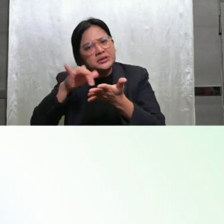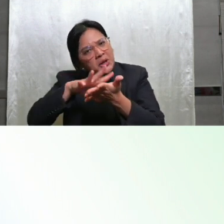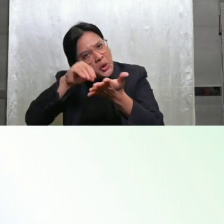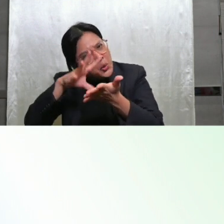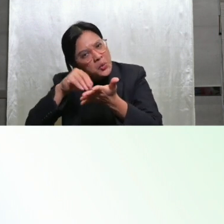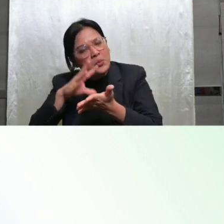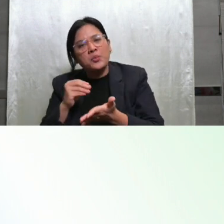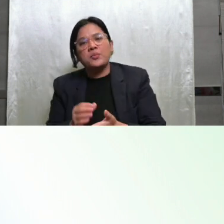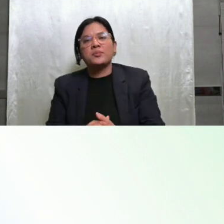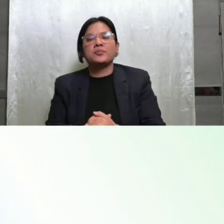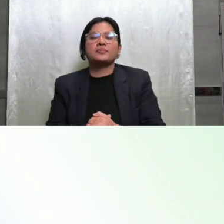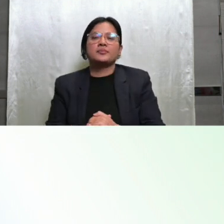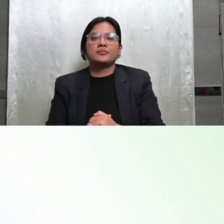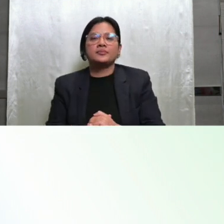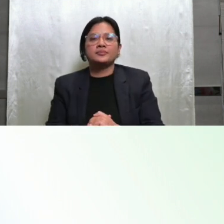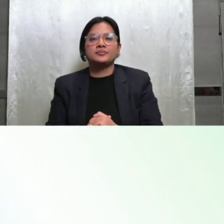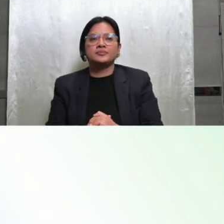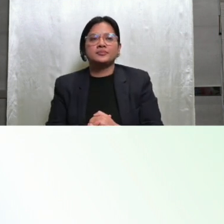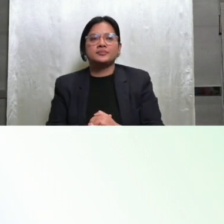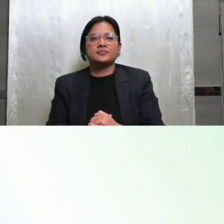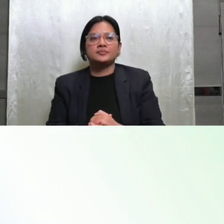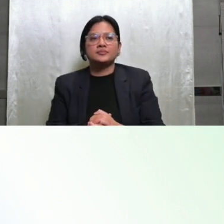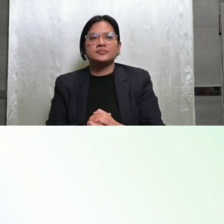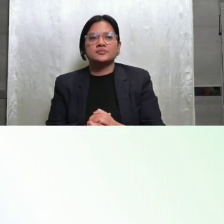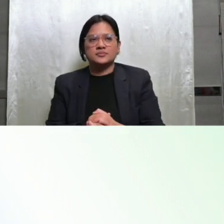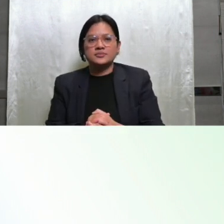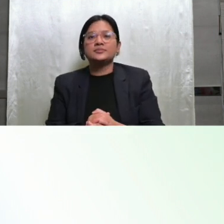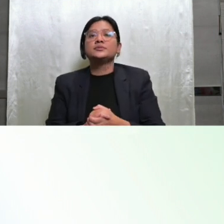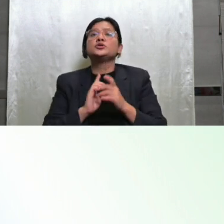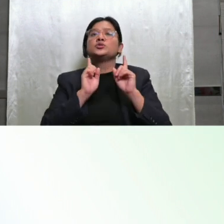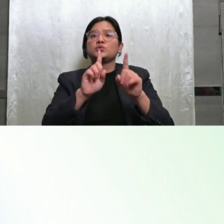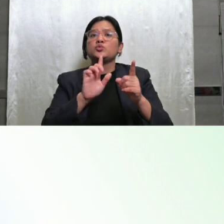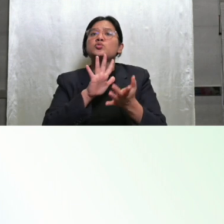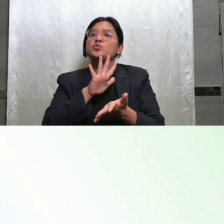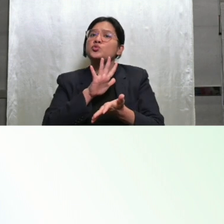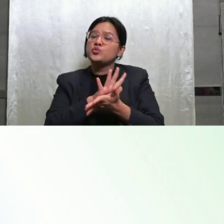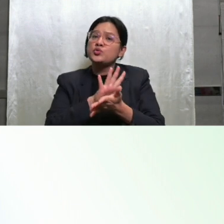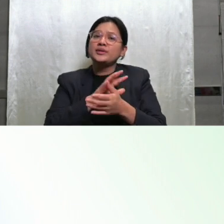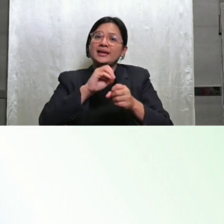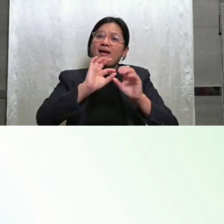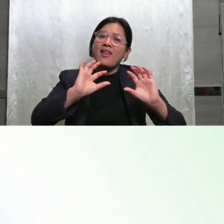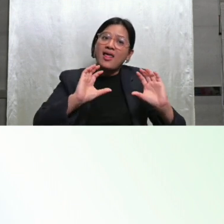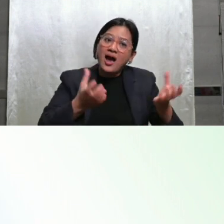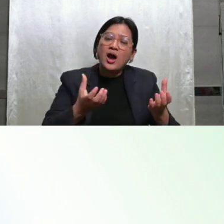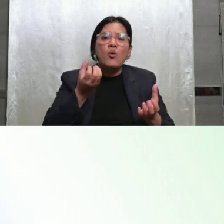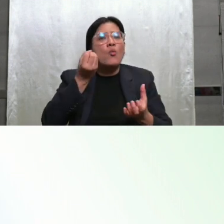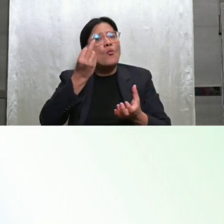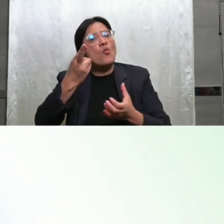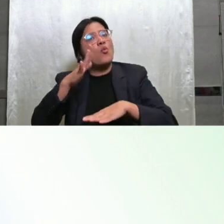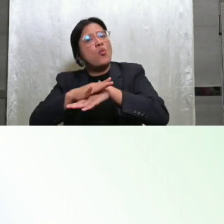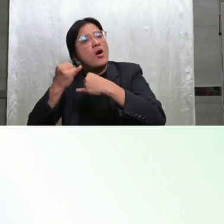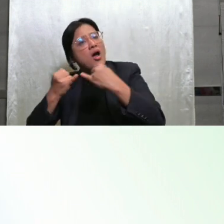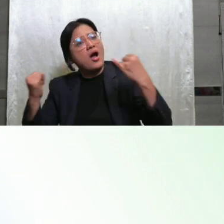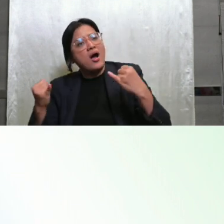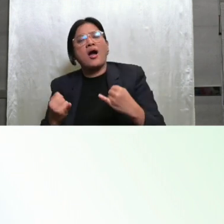done online as well as offline. And we are, because the teachers are heart of everything, so you know, I've been